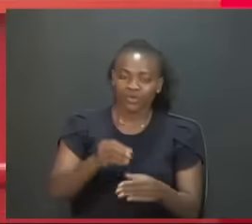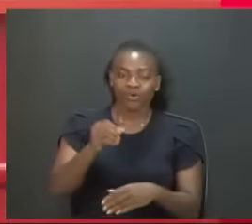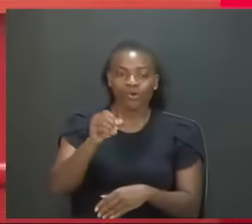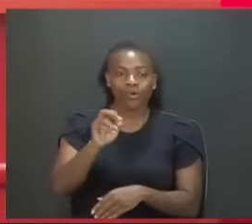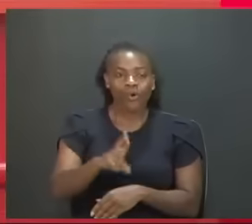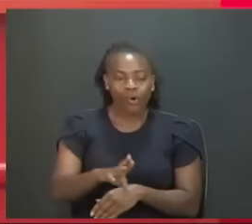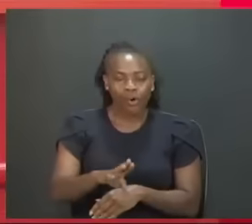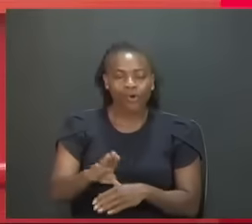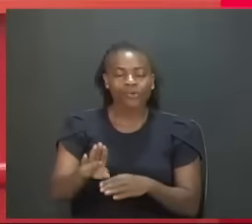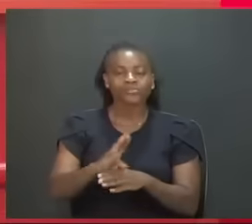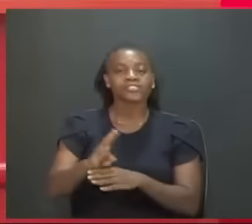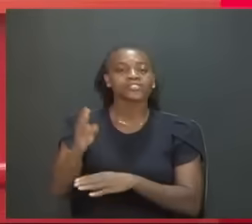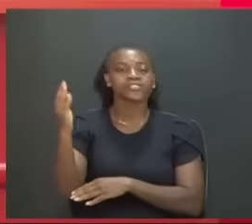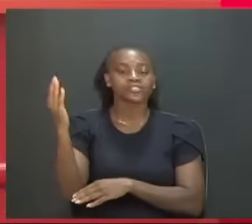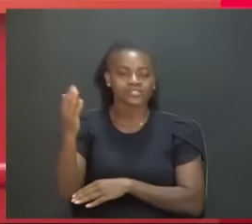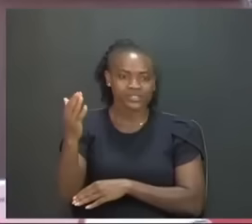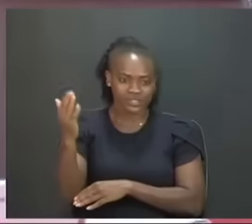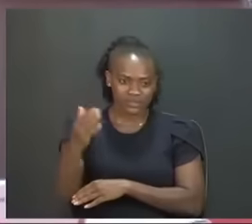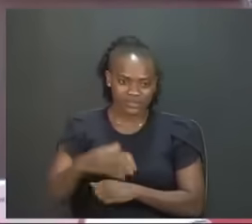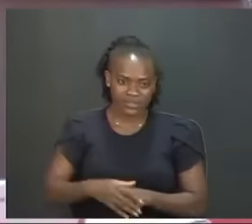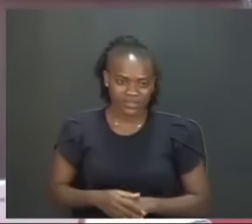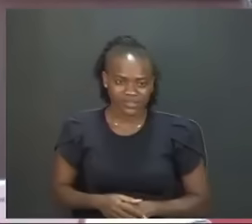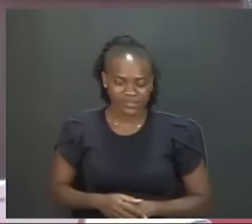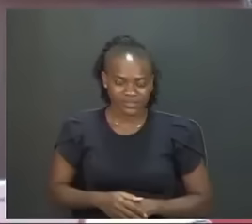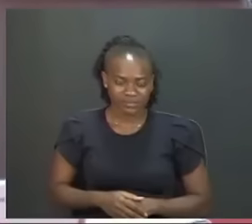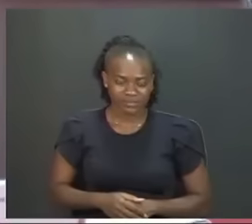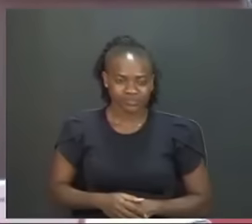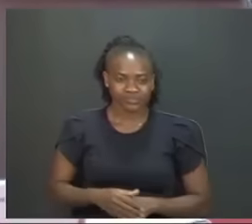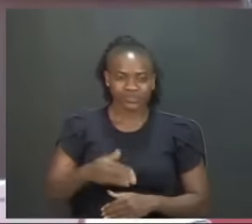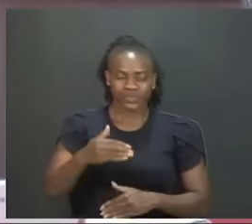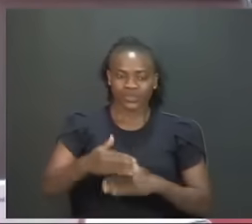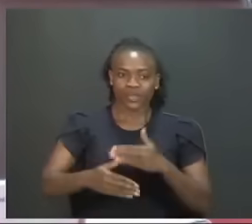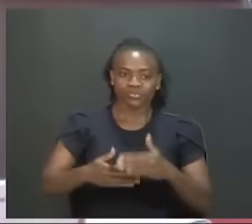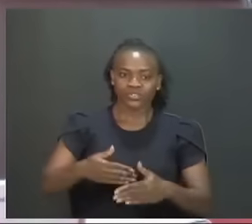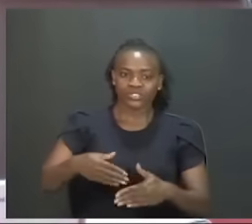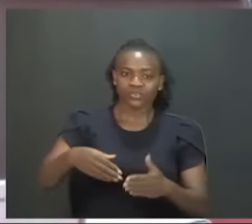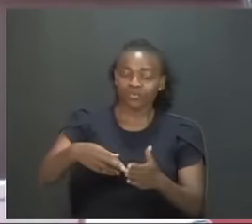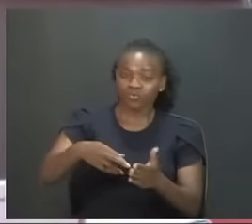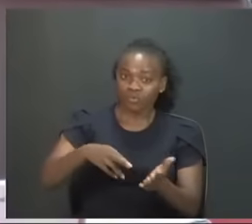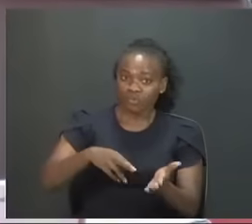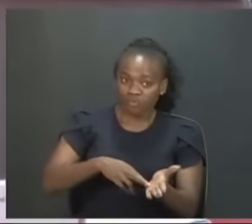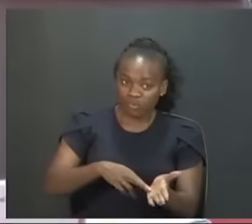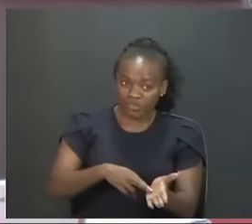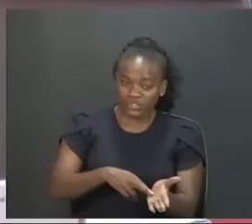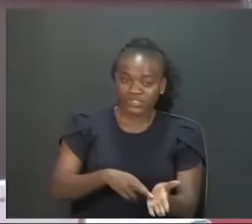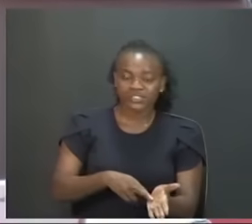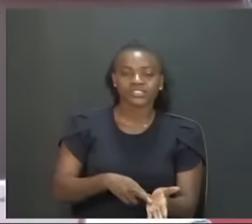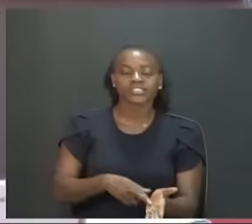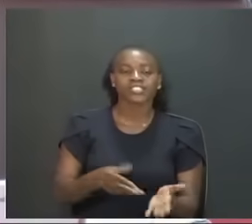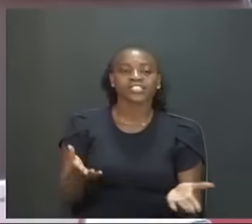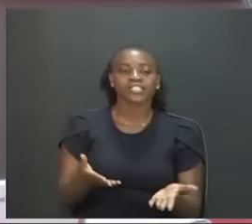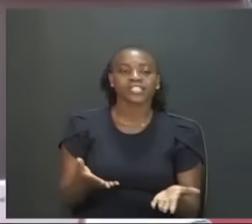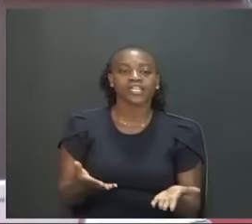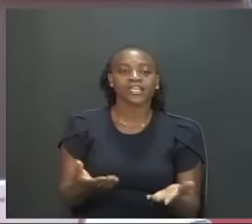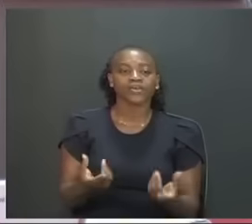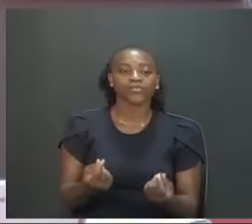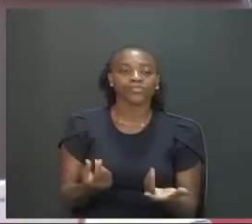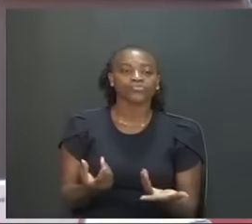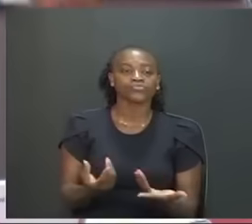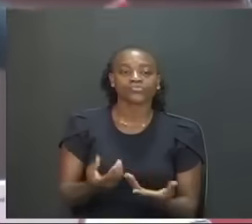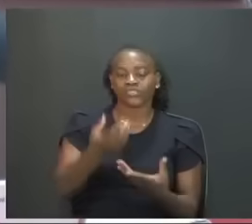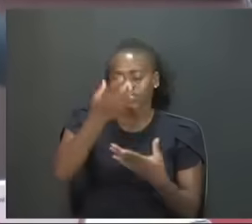vote. statement? Mr. Speaker, the procedure for adopting a report in this chamber has always been by taking a vote.